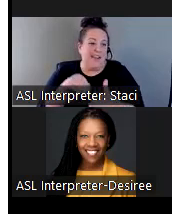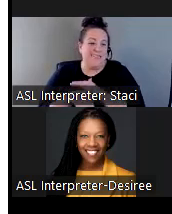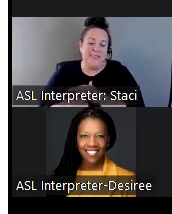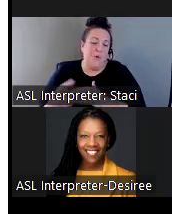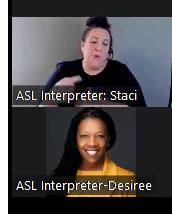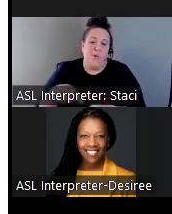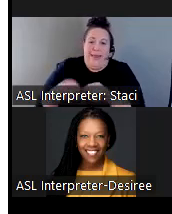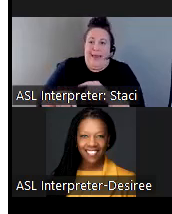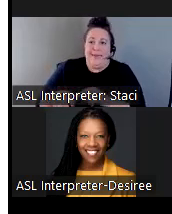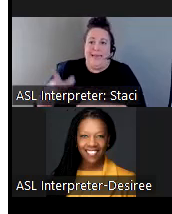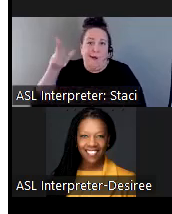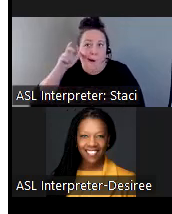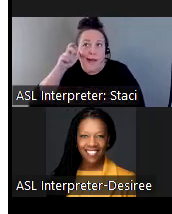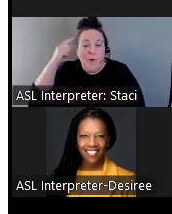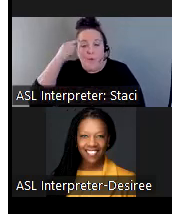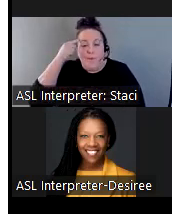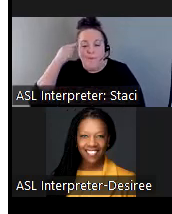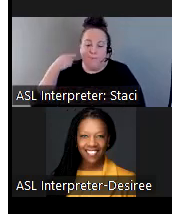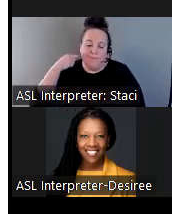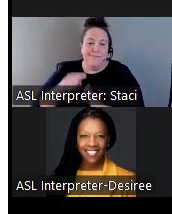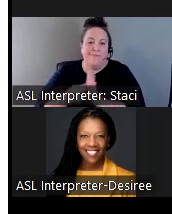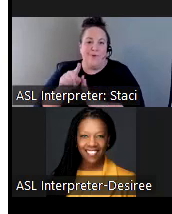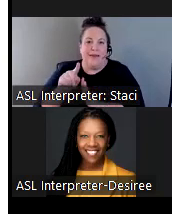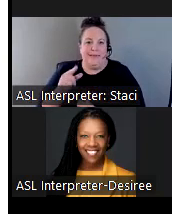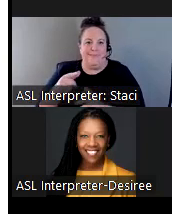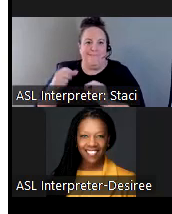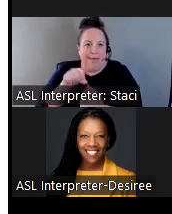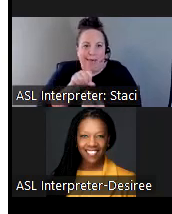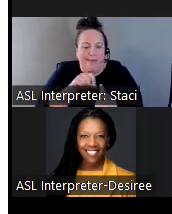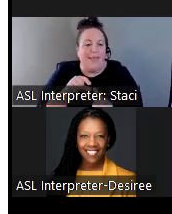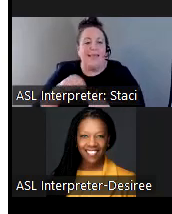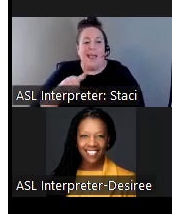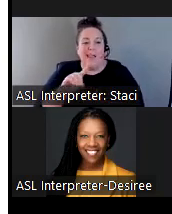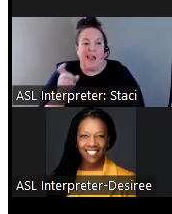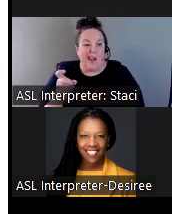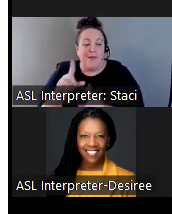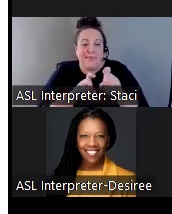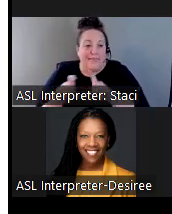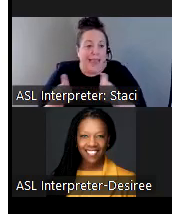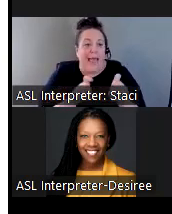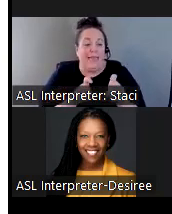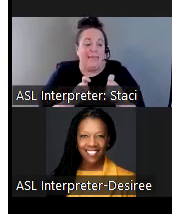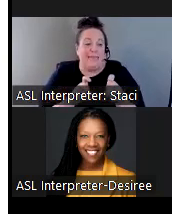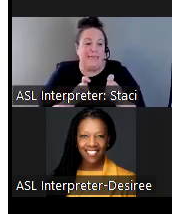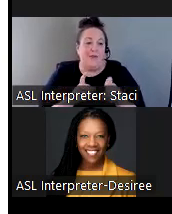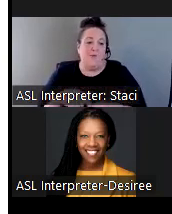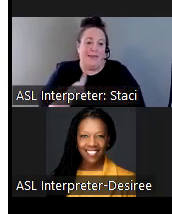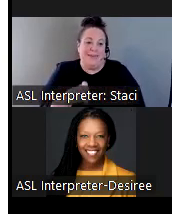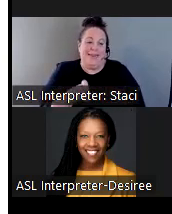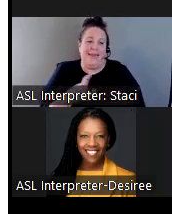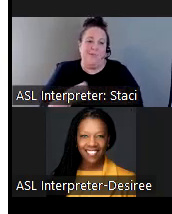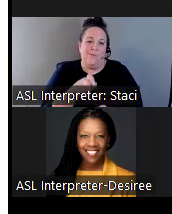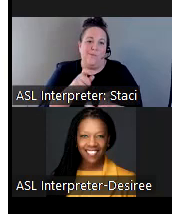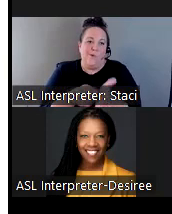get that auditory brainstem response test done. That's the diagnostic test that we need, and it requires